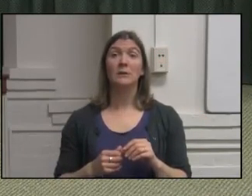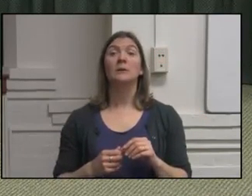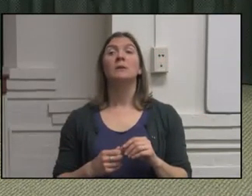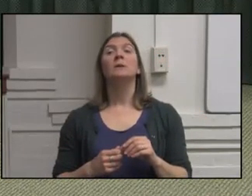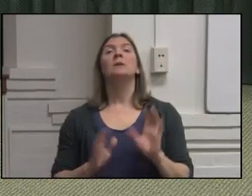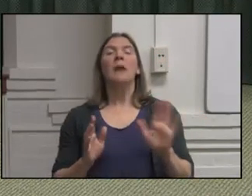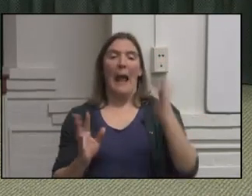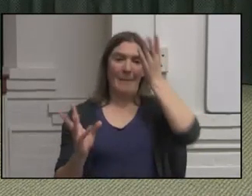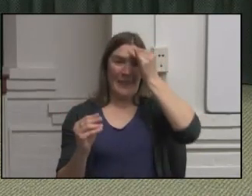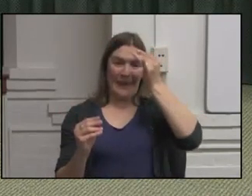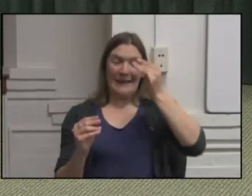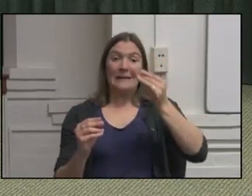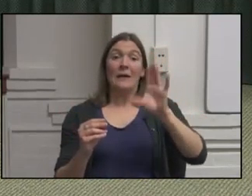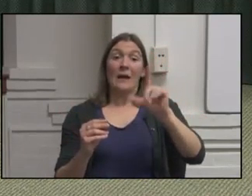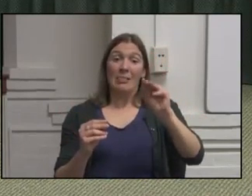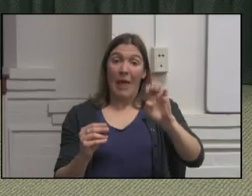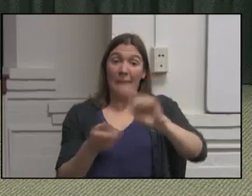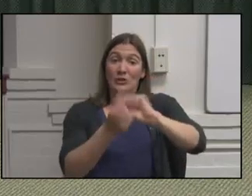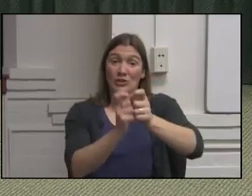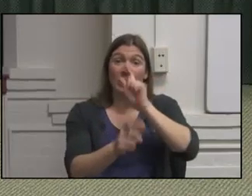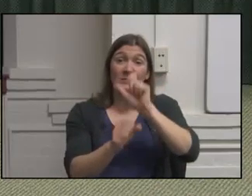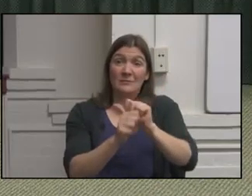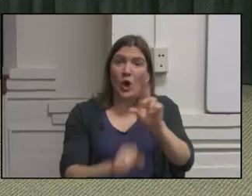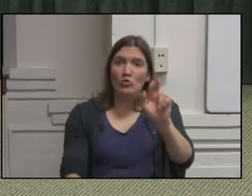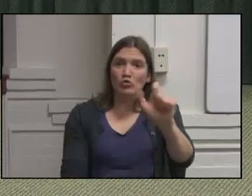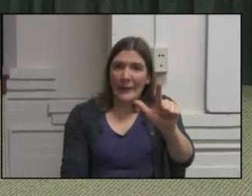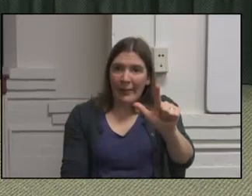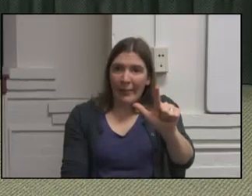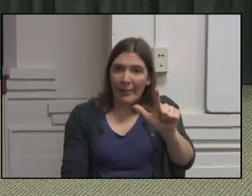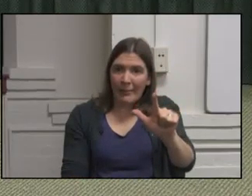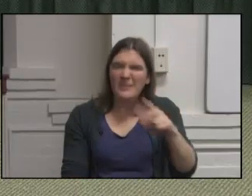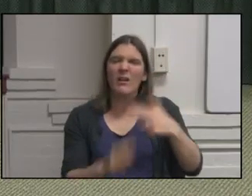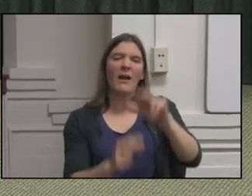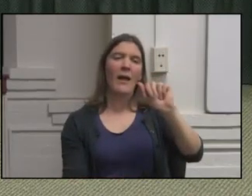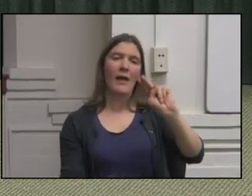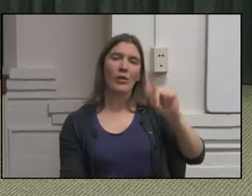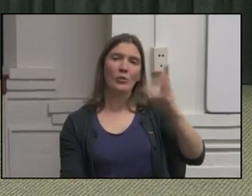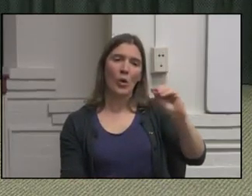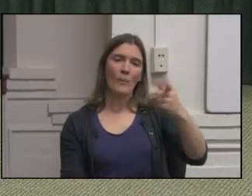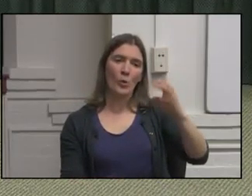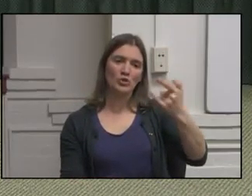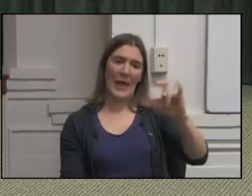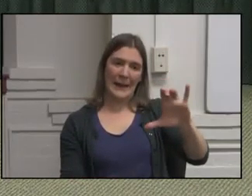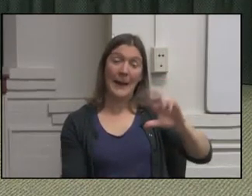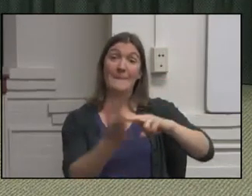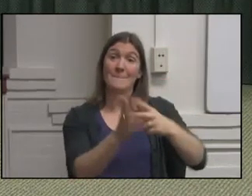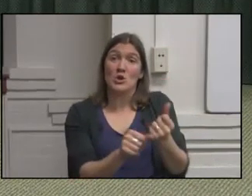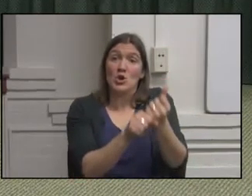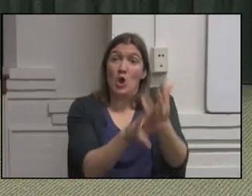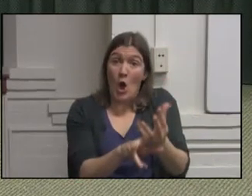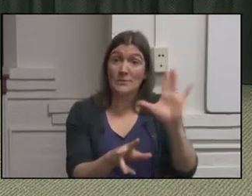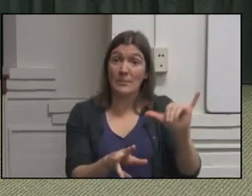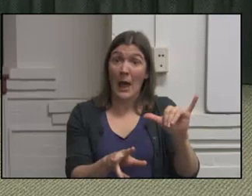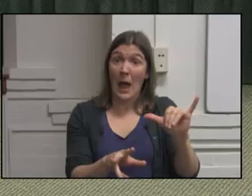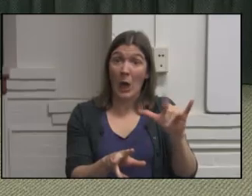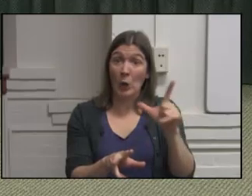anthropogenic climate change is real. That is, climate change is being partially caused